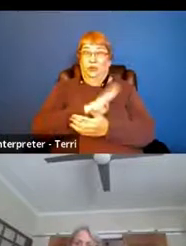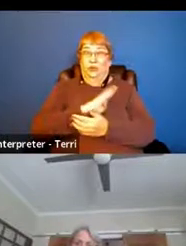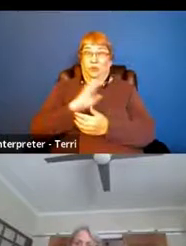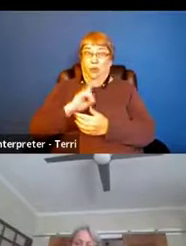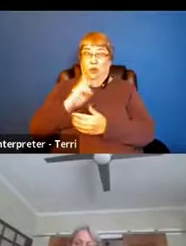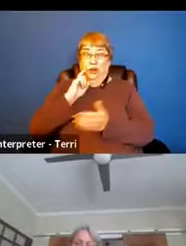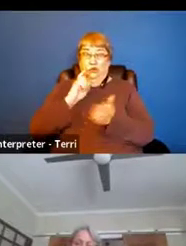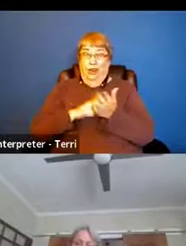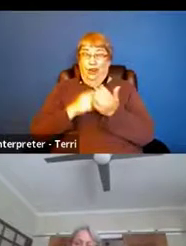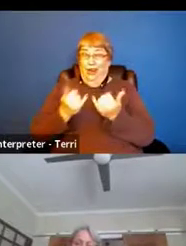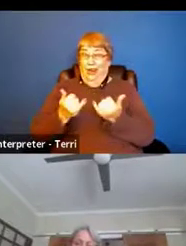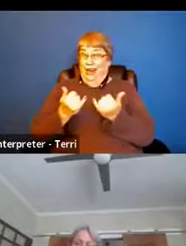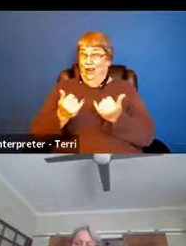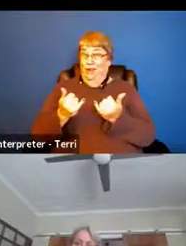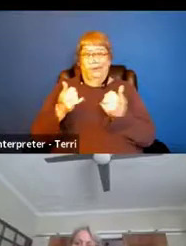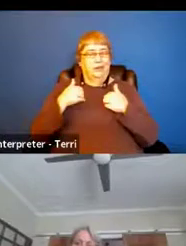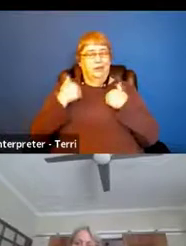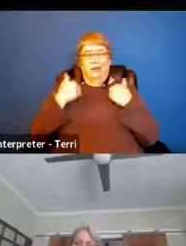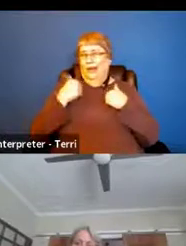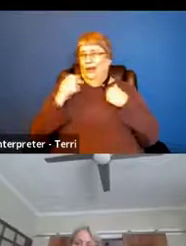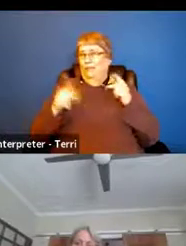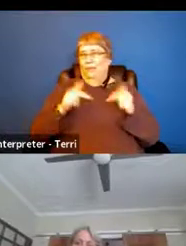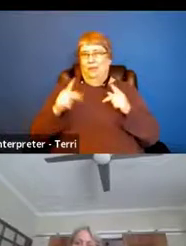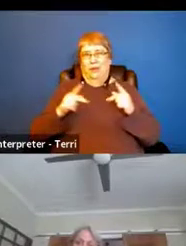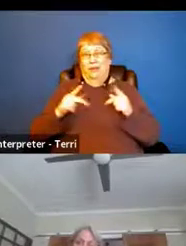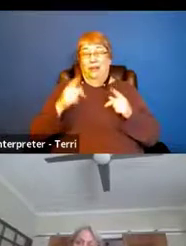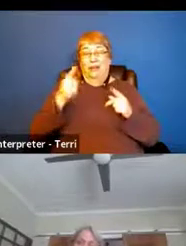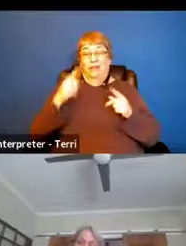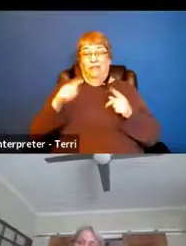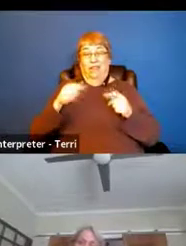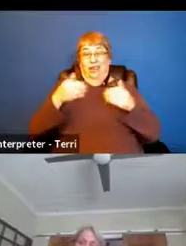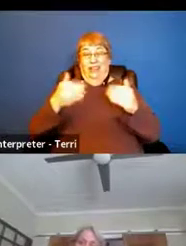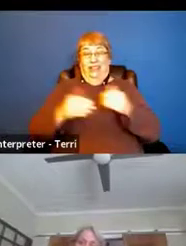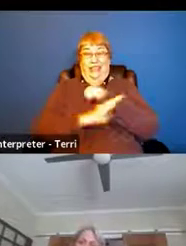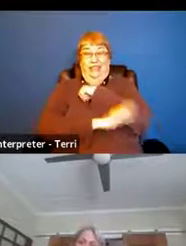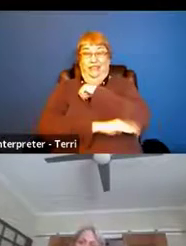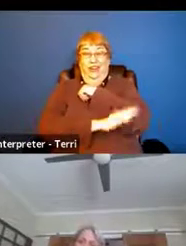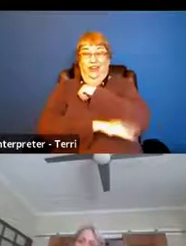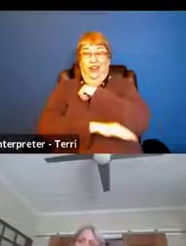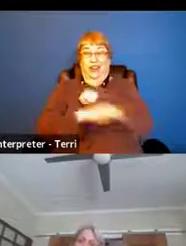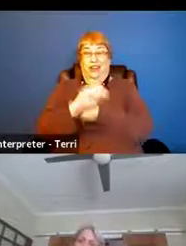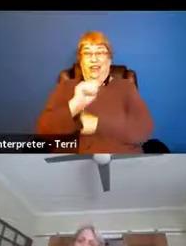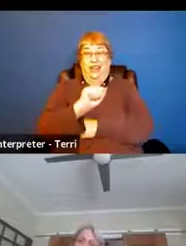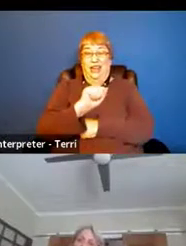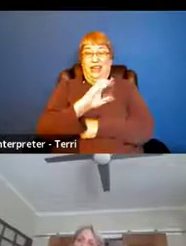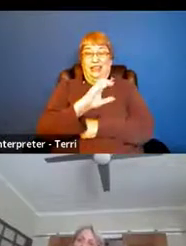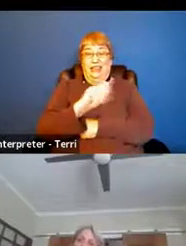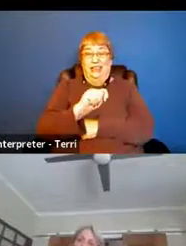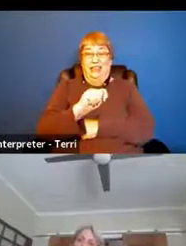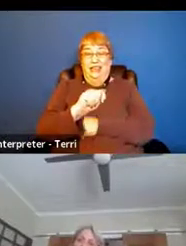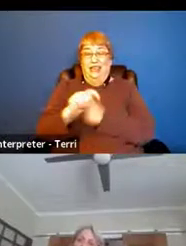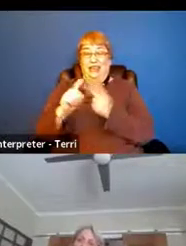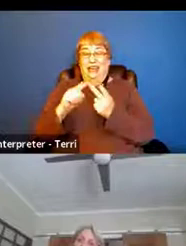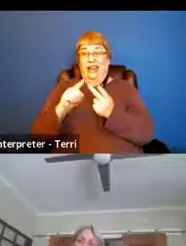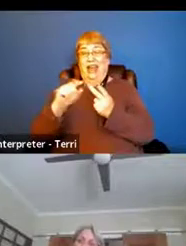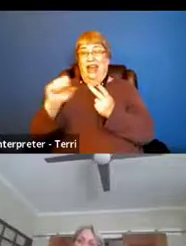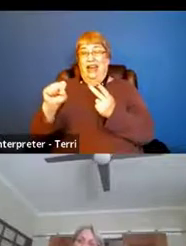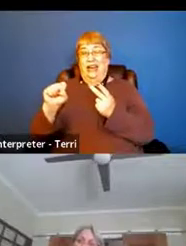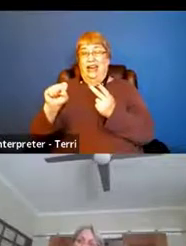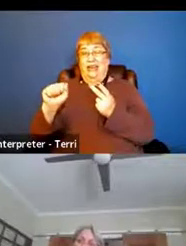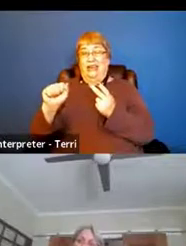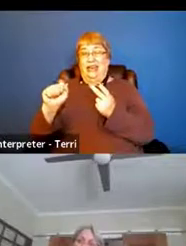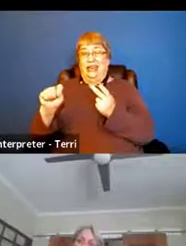young people are not operating on all cylinders is that for this next fall, the ACT and SAT aren't going to be required on college